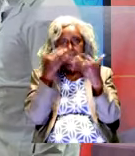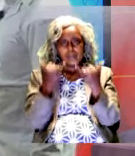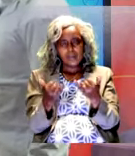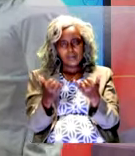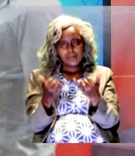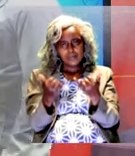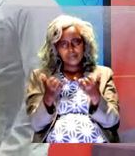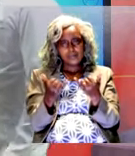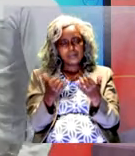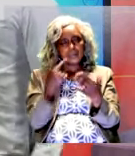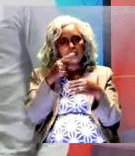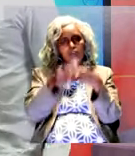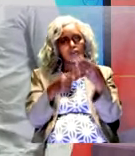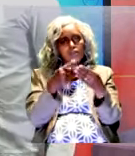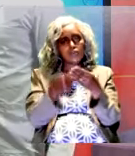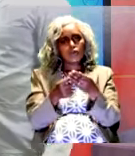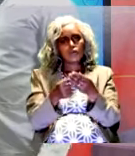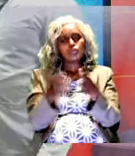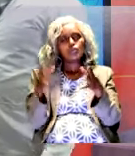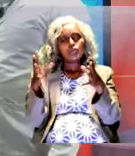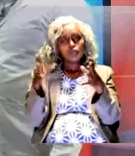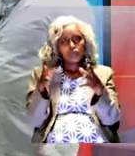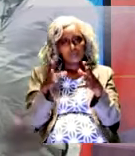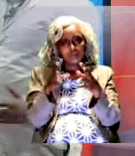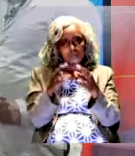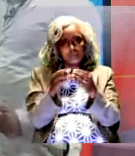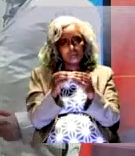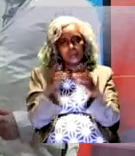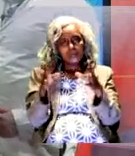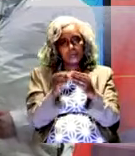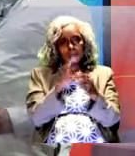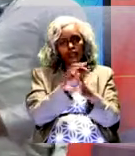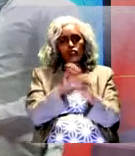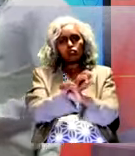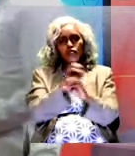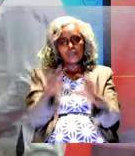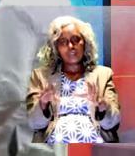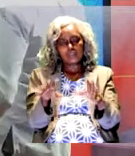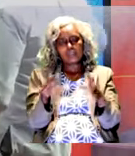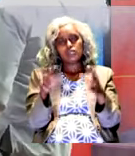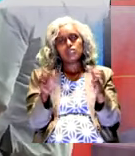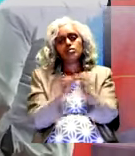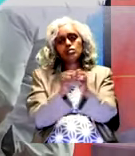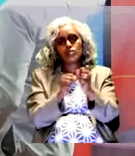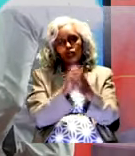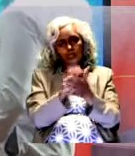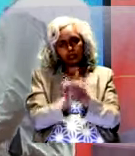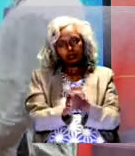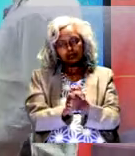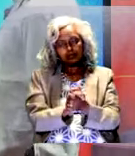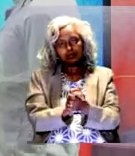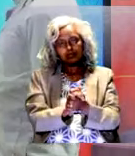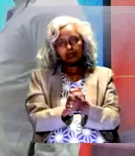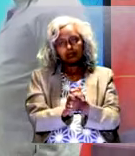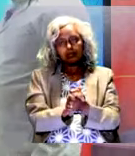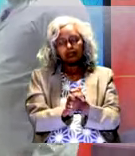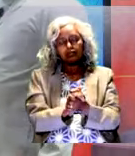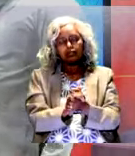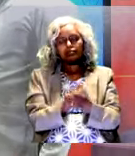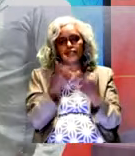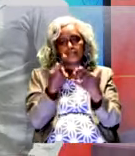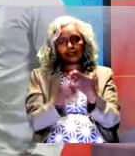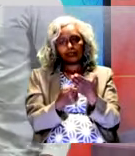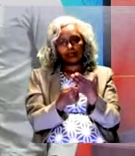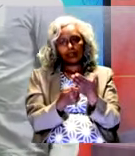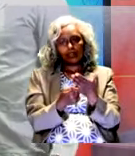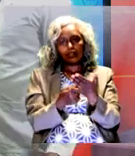Now let's see about convergent and divergent sequence. Convergent and divergent sequence. Now let's